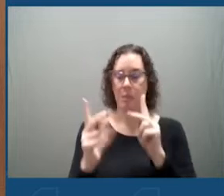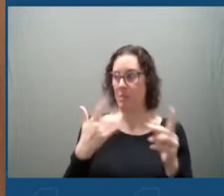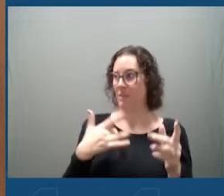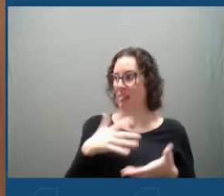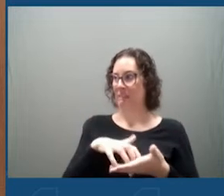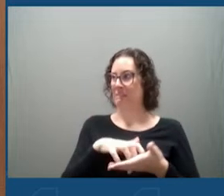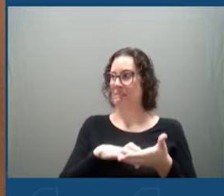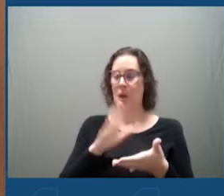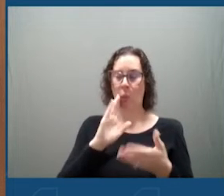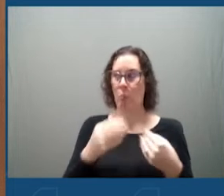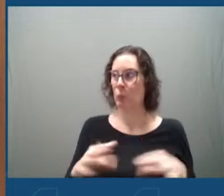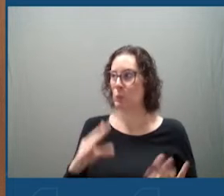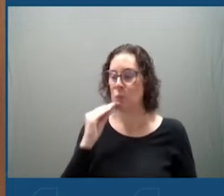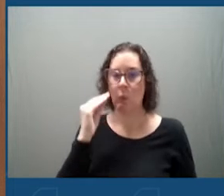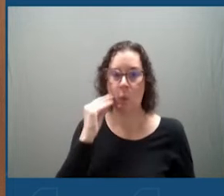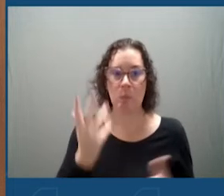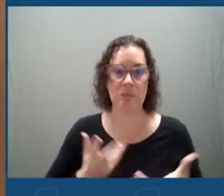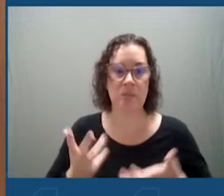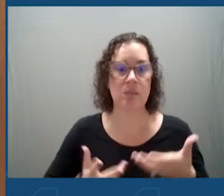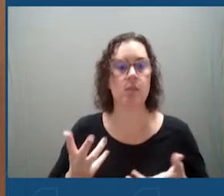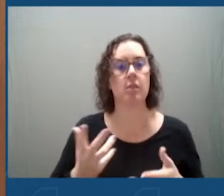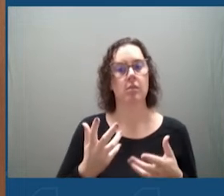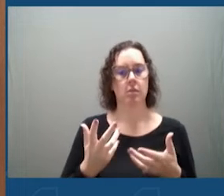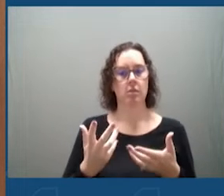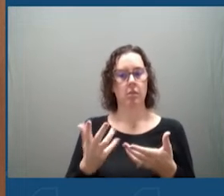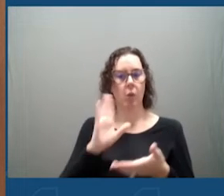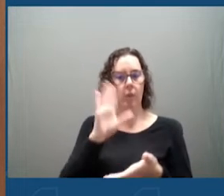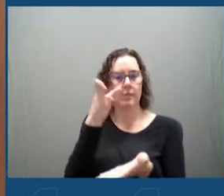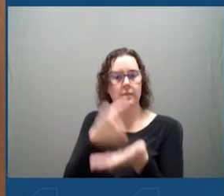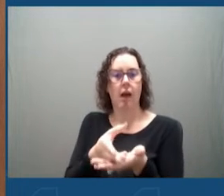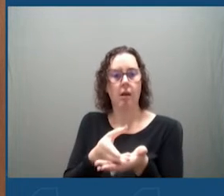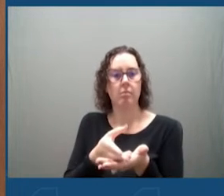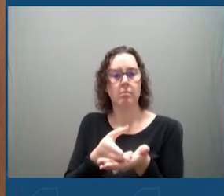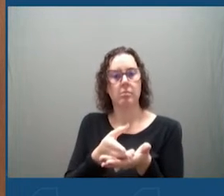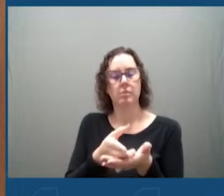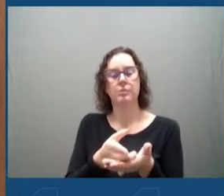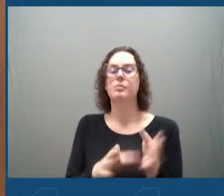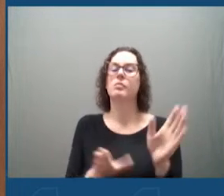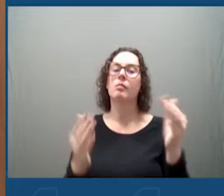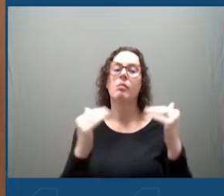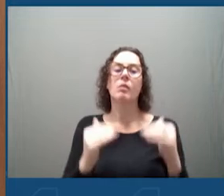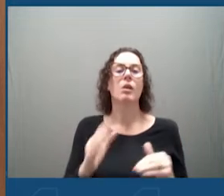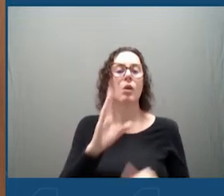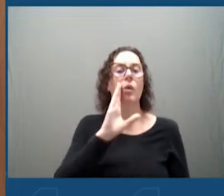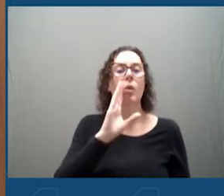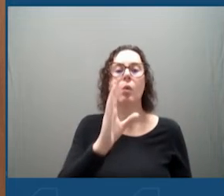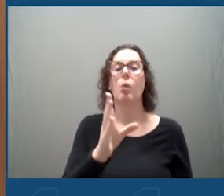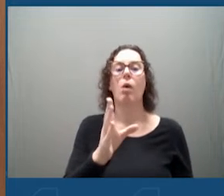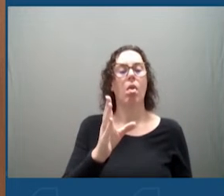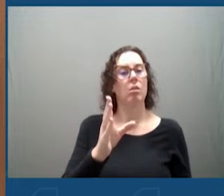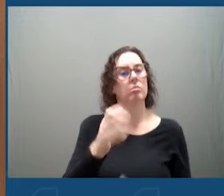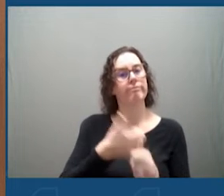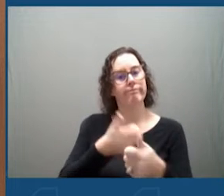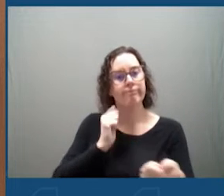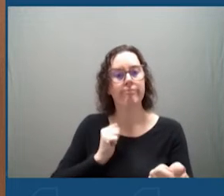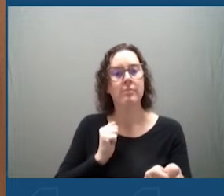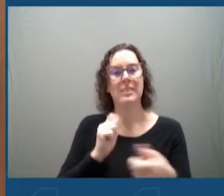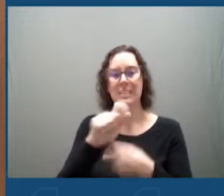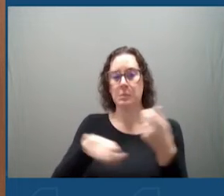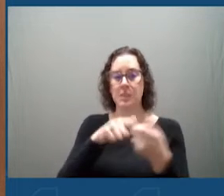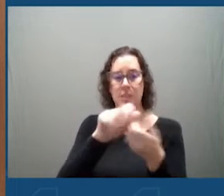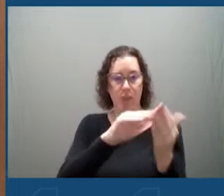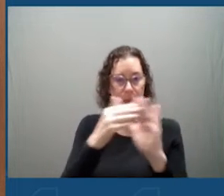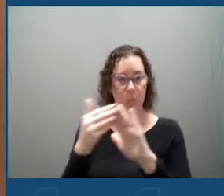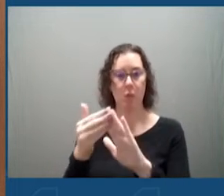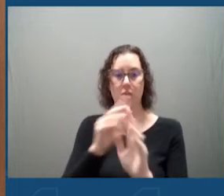homes from losing those homes. It'll also prevent, as has been mentioned, particular communities have been targeted aggressively.